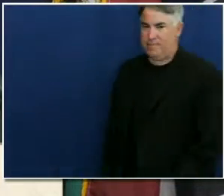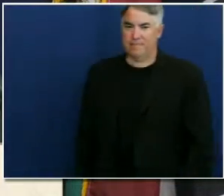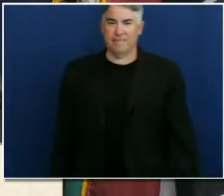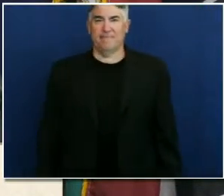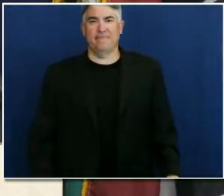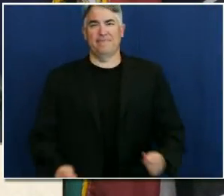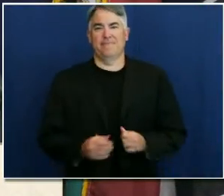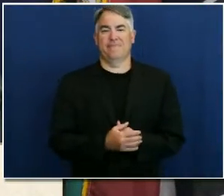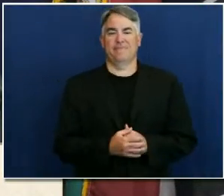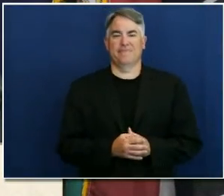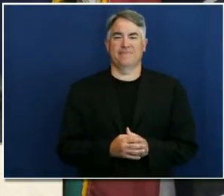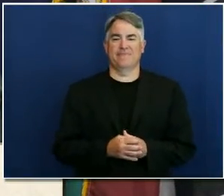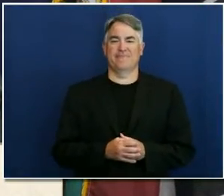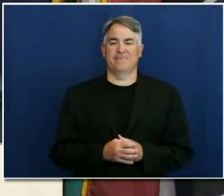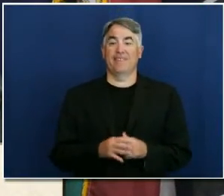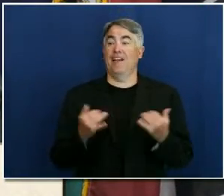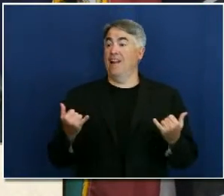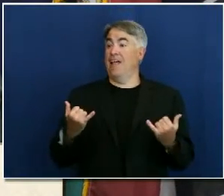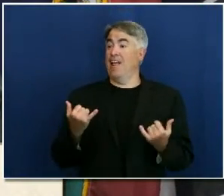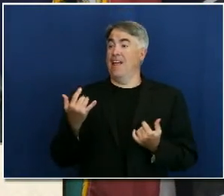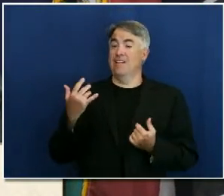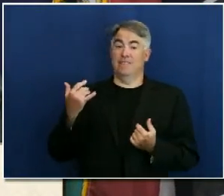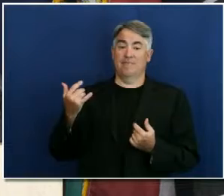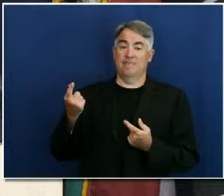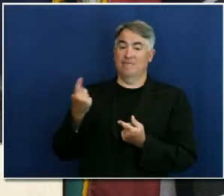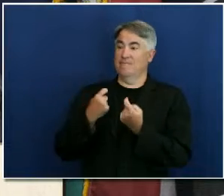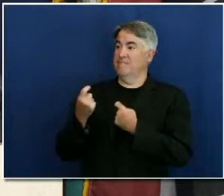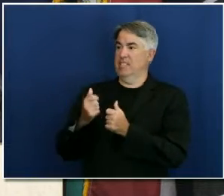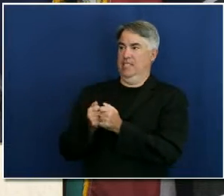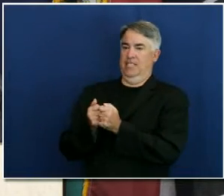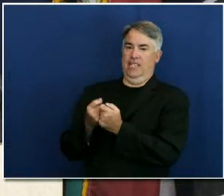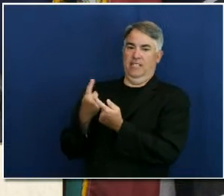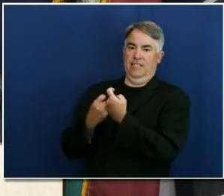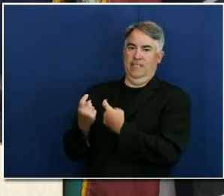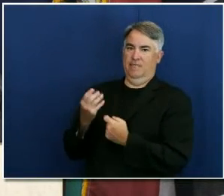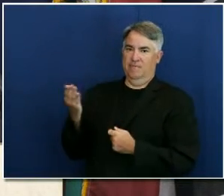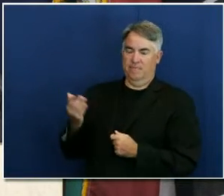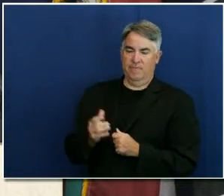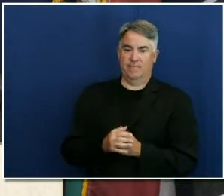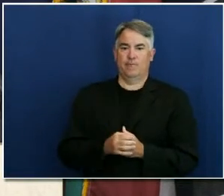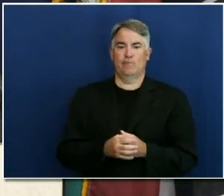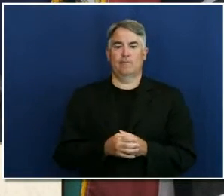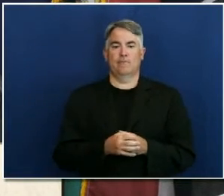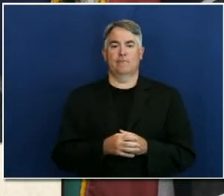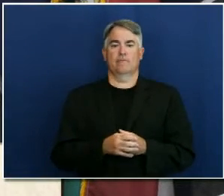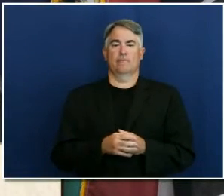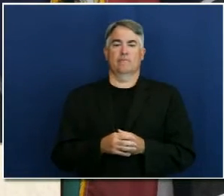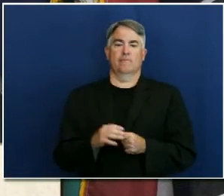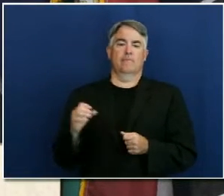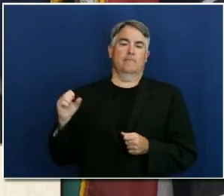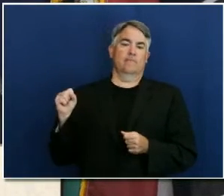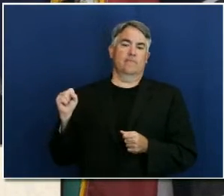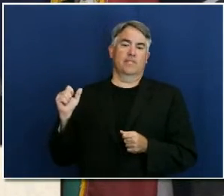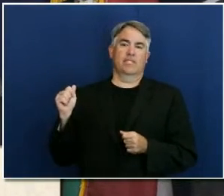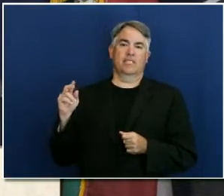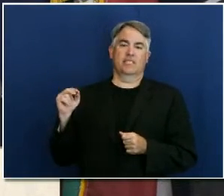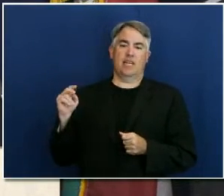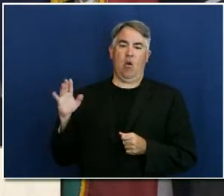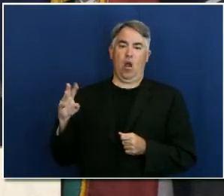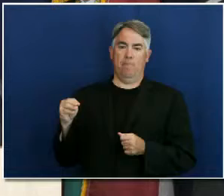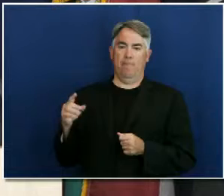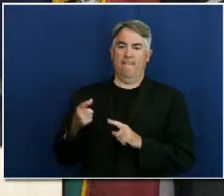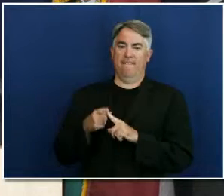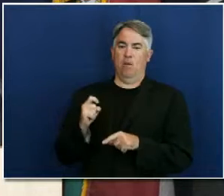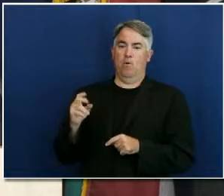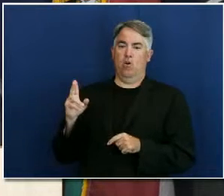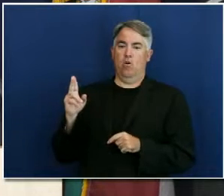All right, we're going to go to our texting questions. This first text-in question is from Saddam with Univision, and he's requesting a response